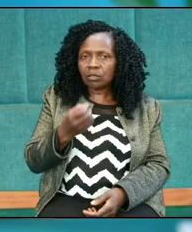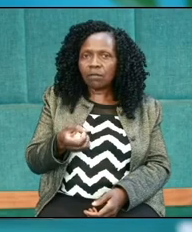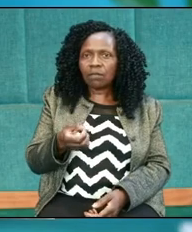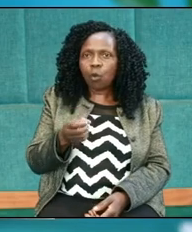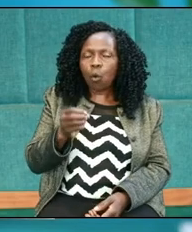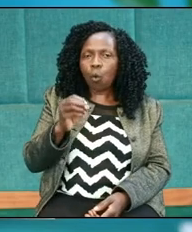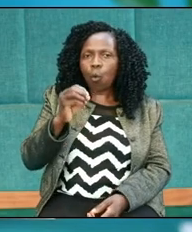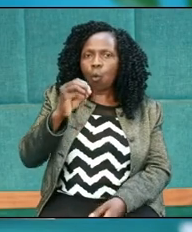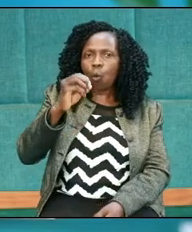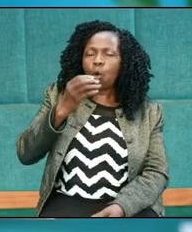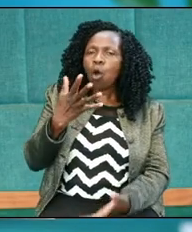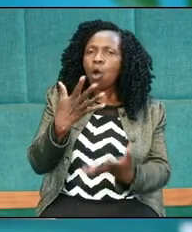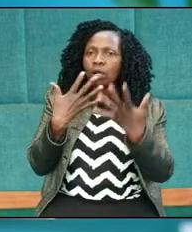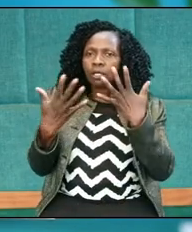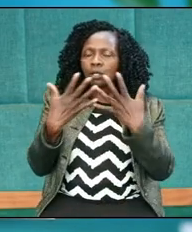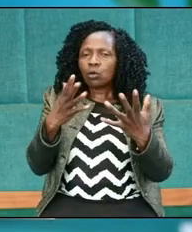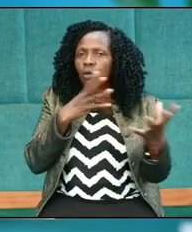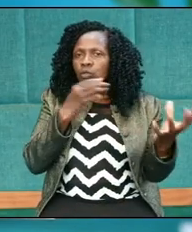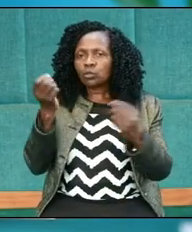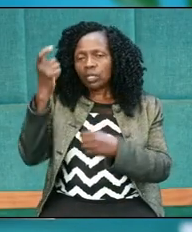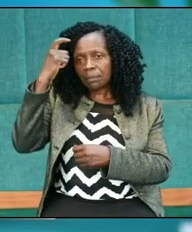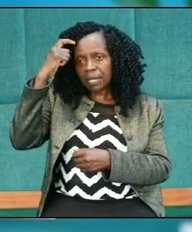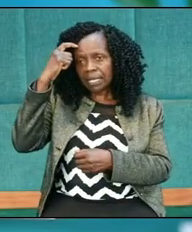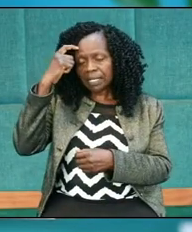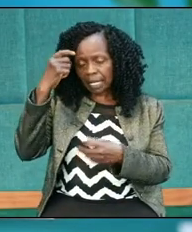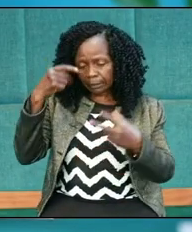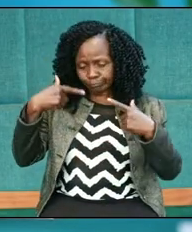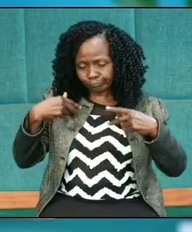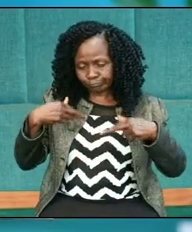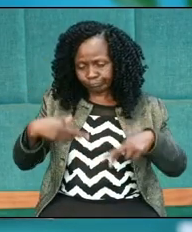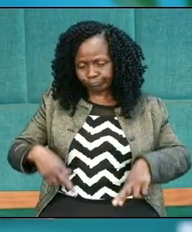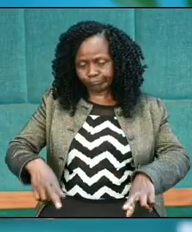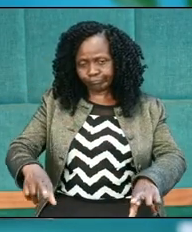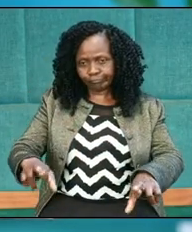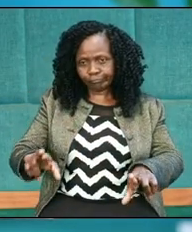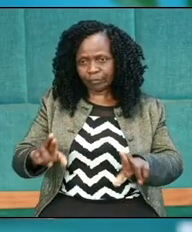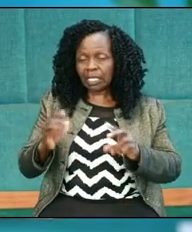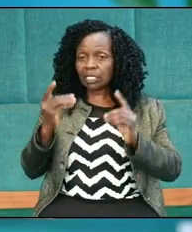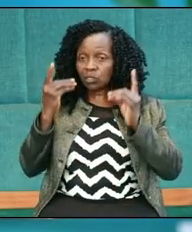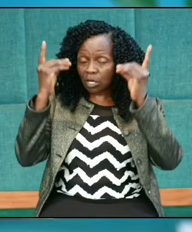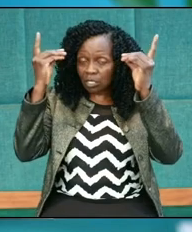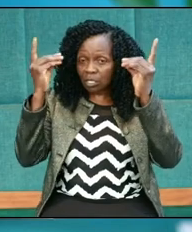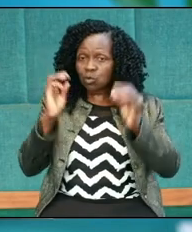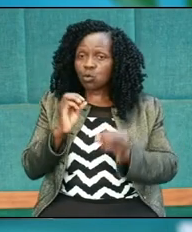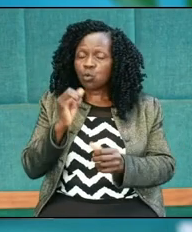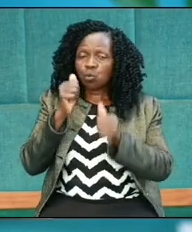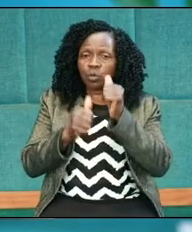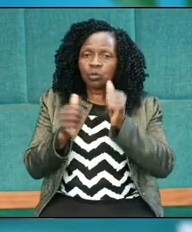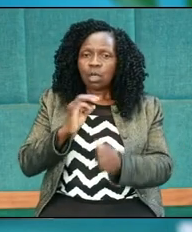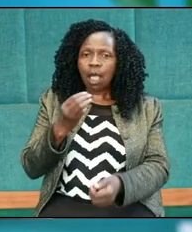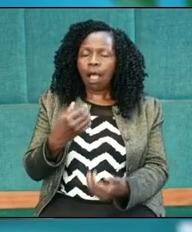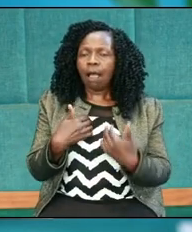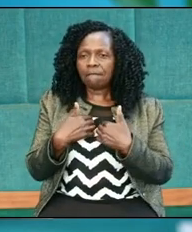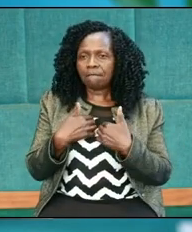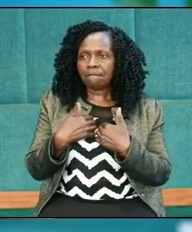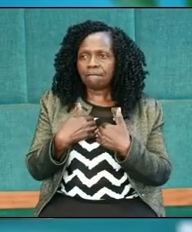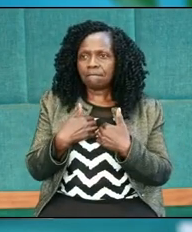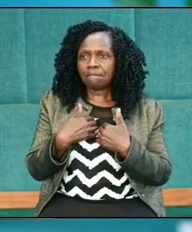oxygen, which goes to the brain and relaxes a lot of tension which we have, which causes